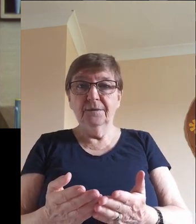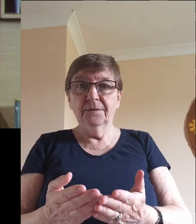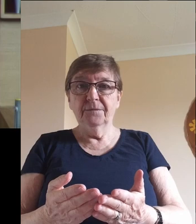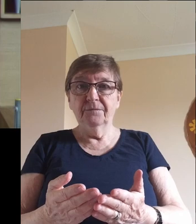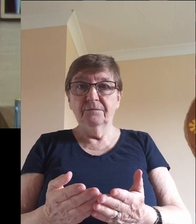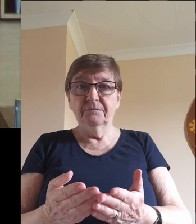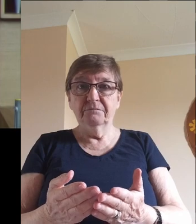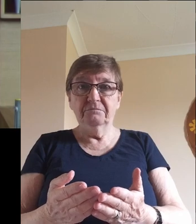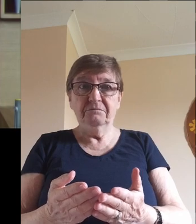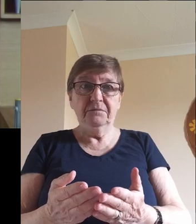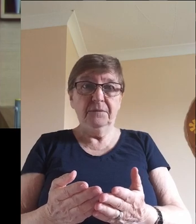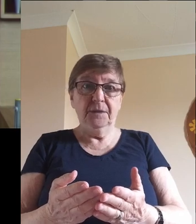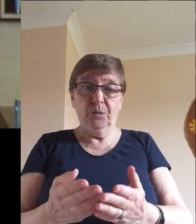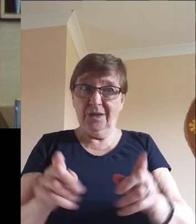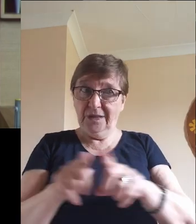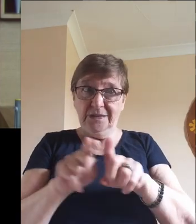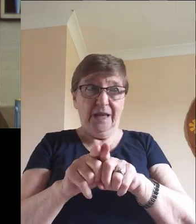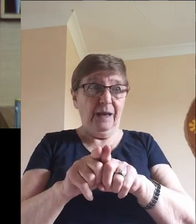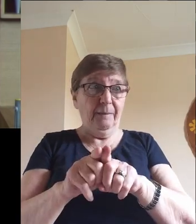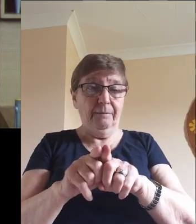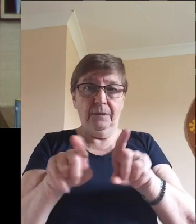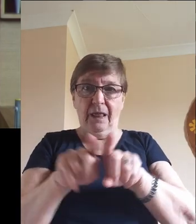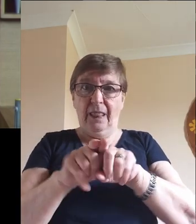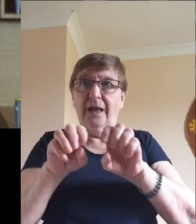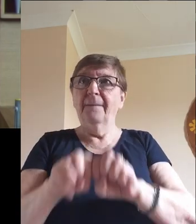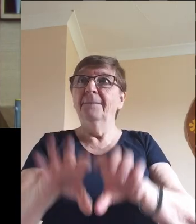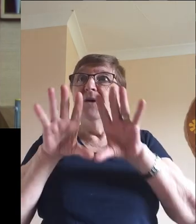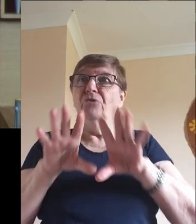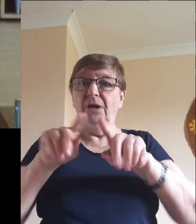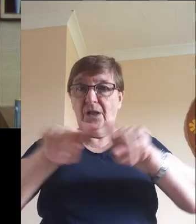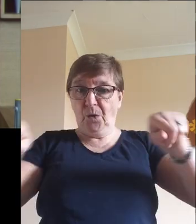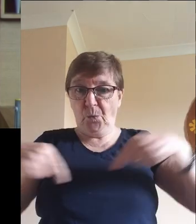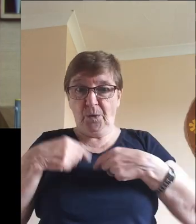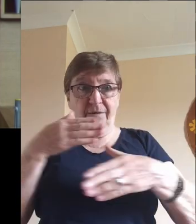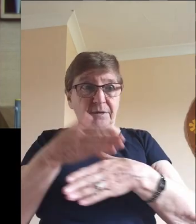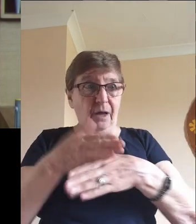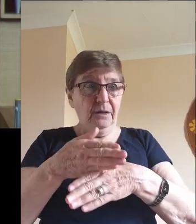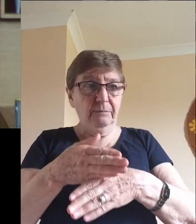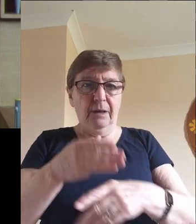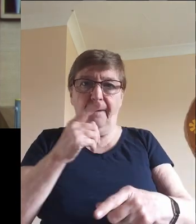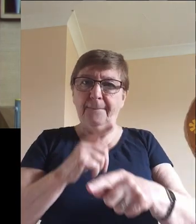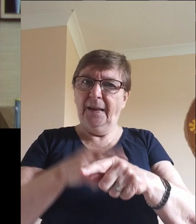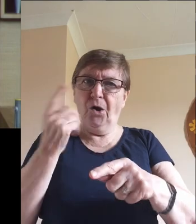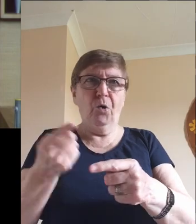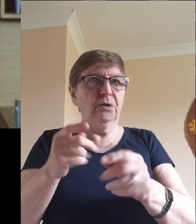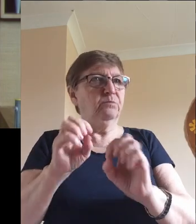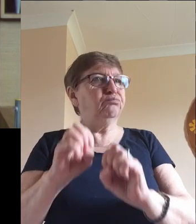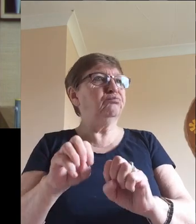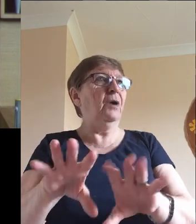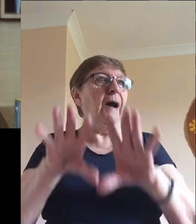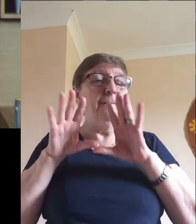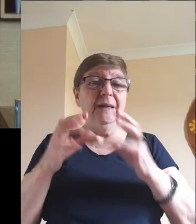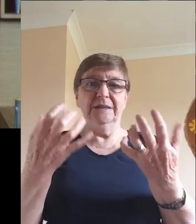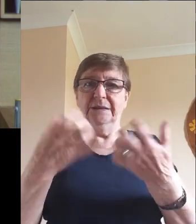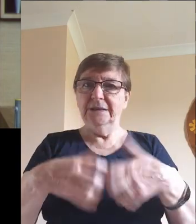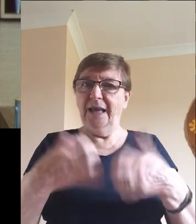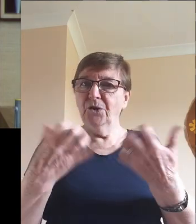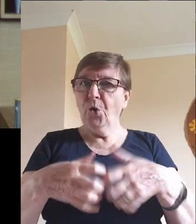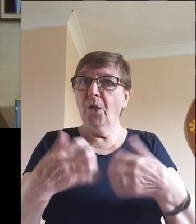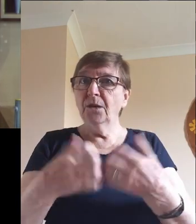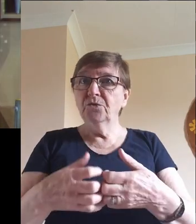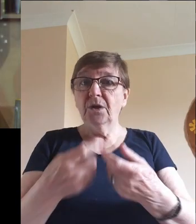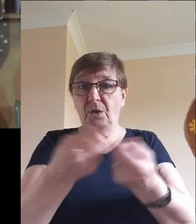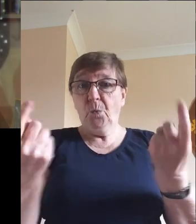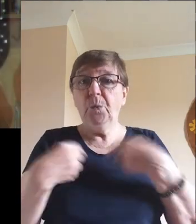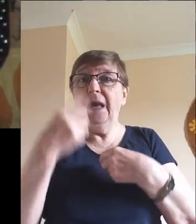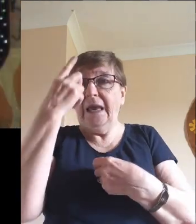Well, it's nothing as miraculous that we've done, but the wonderful root of technology means that we can, of sorts, be